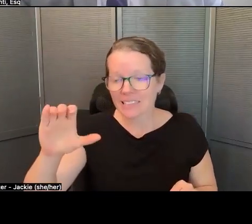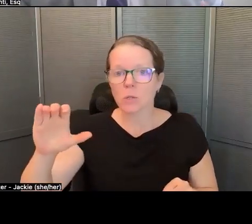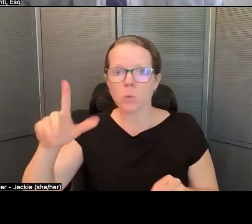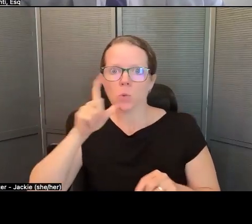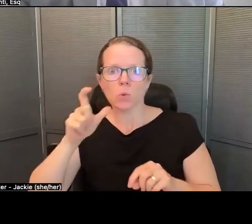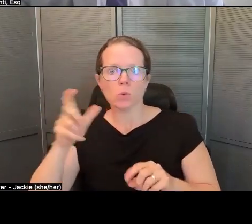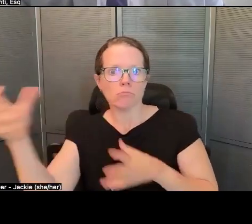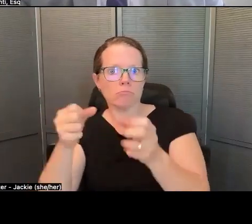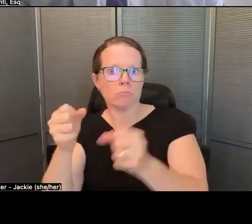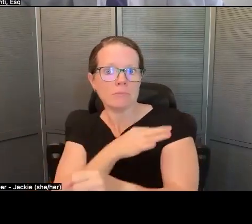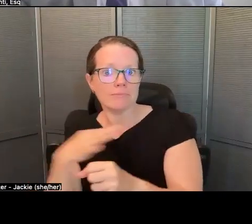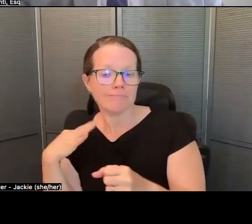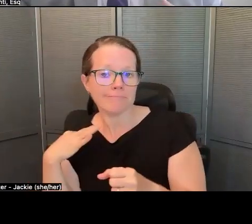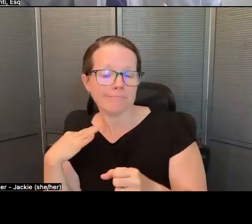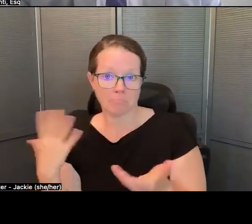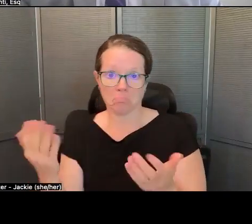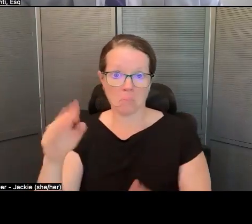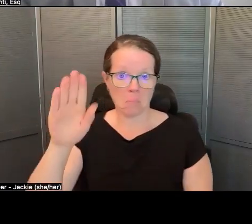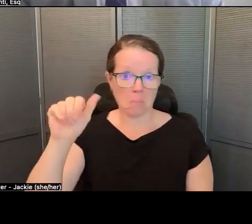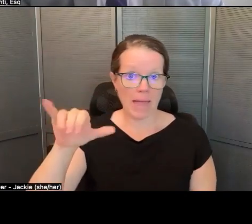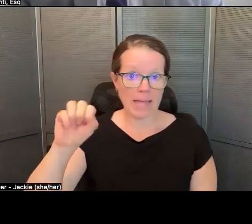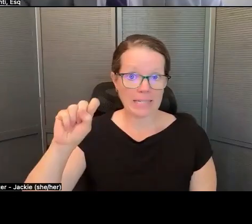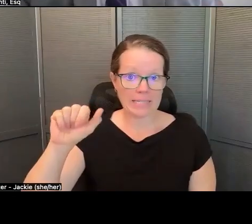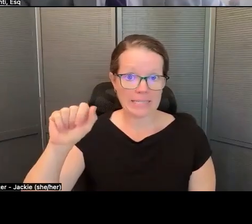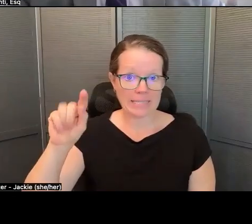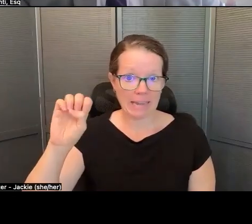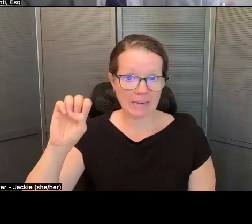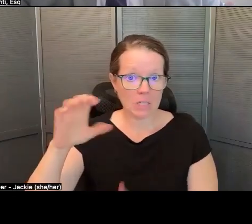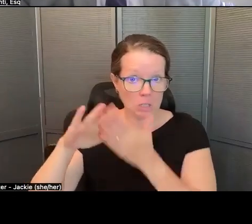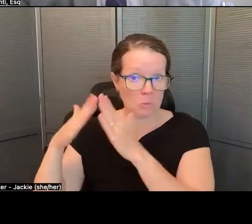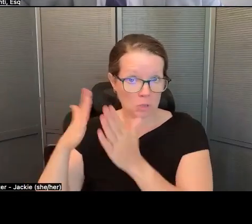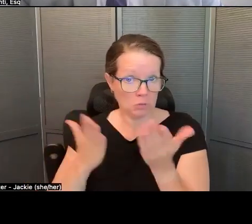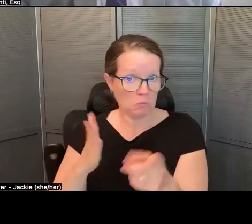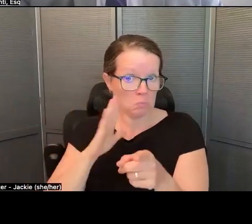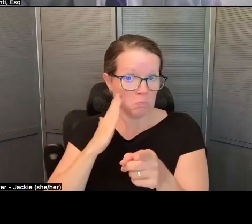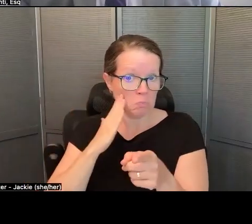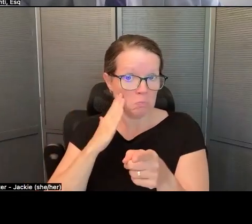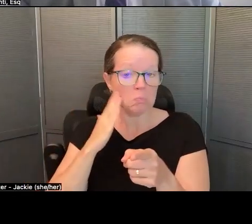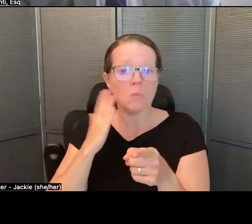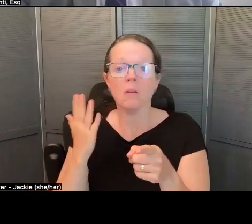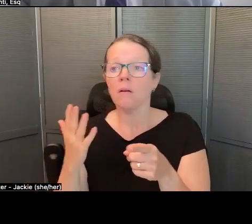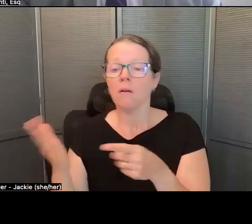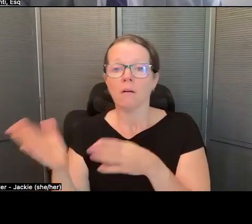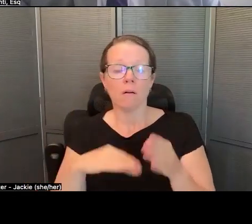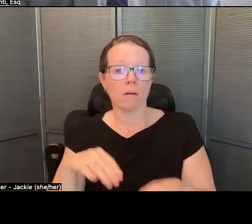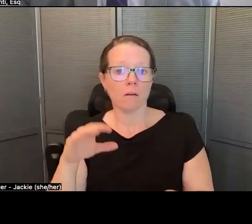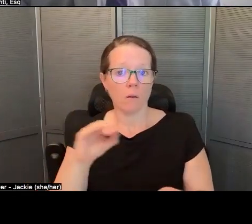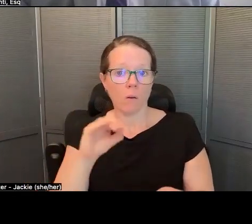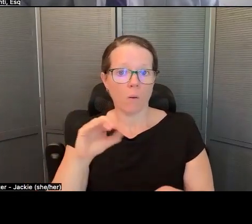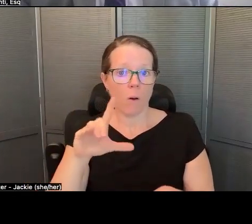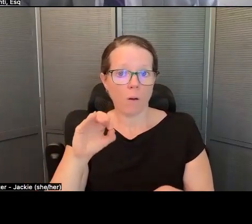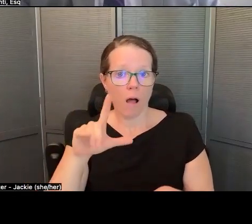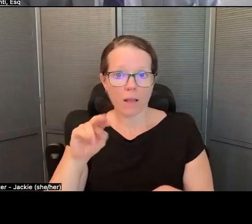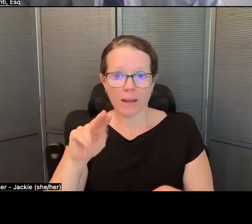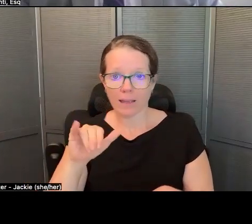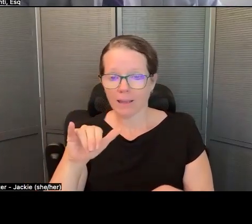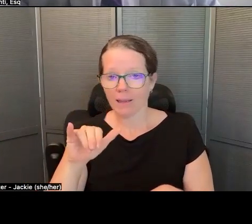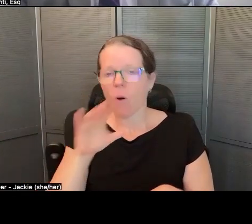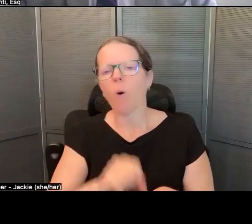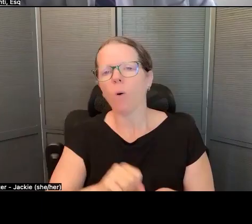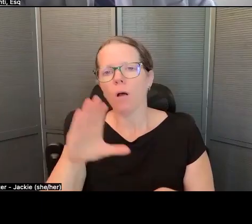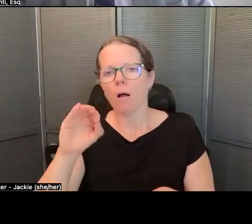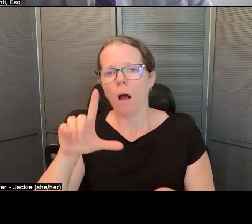are Bay State Community Services, which we work with in several locations. The Old Colony YMCA is another organization that we work with as